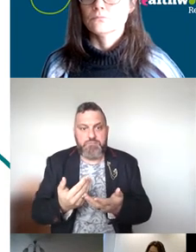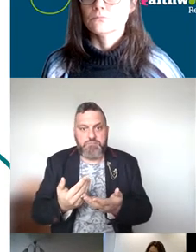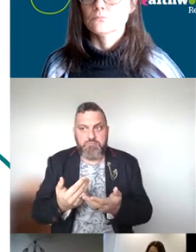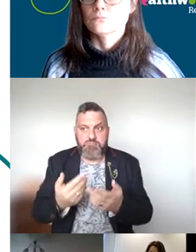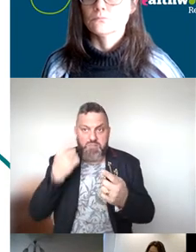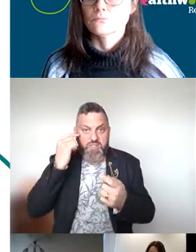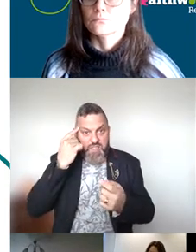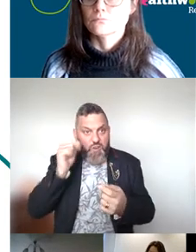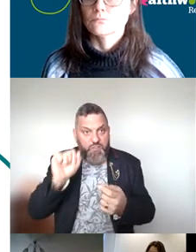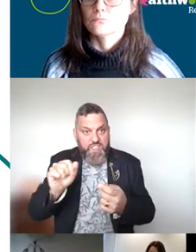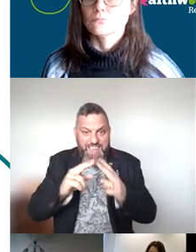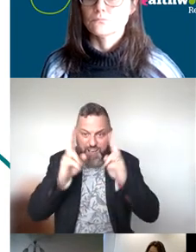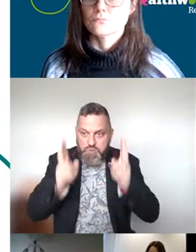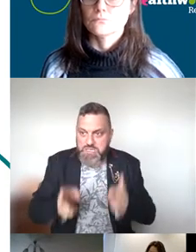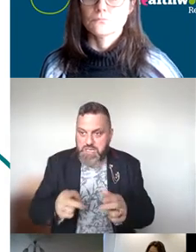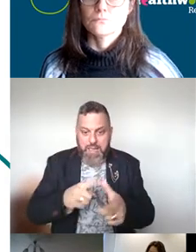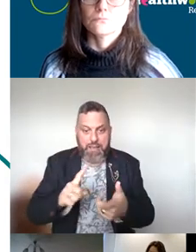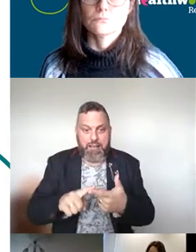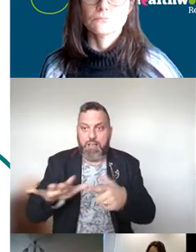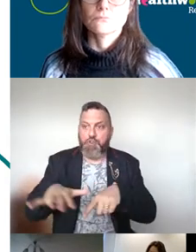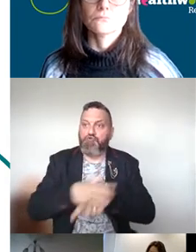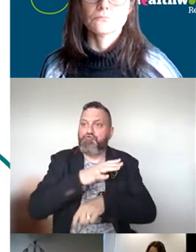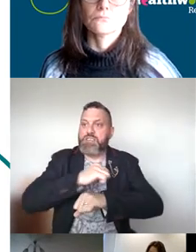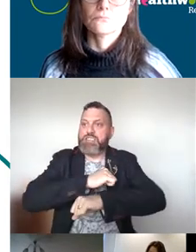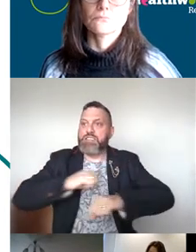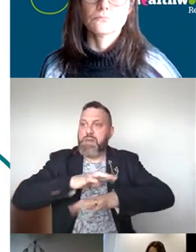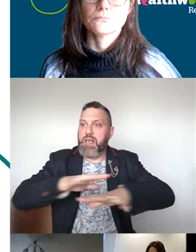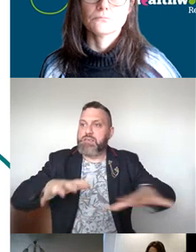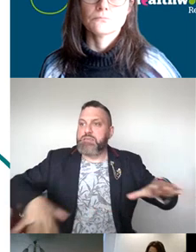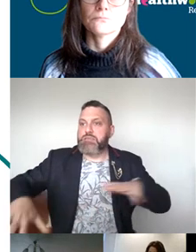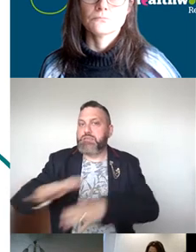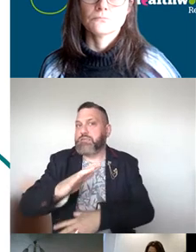housing, the access to green spaces,